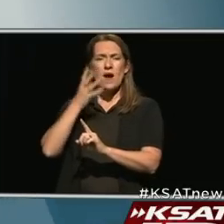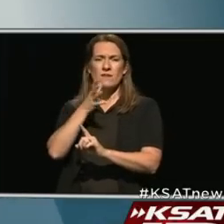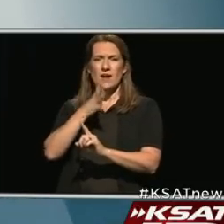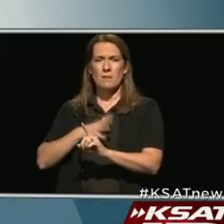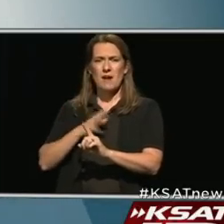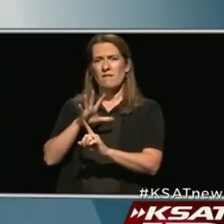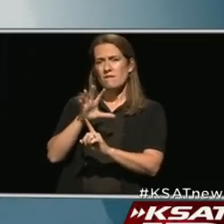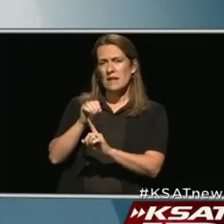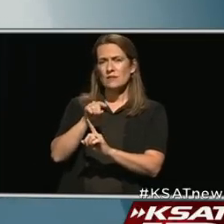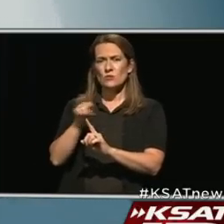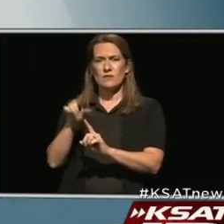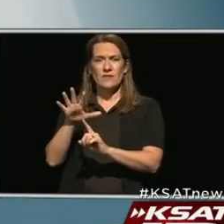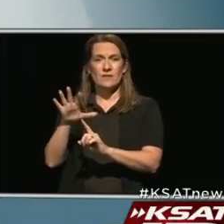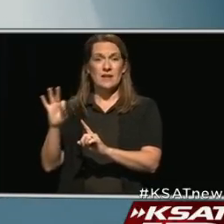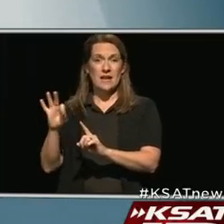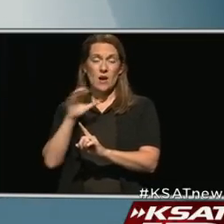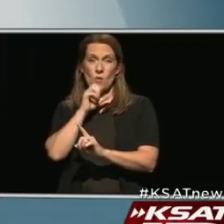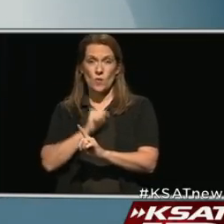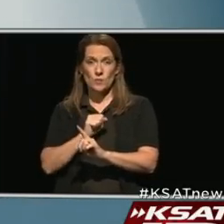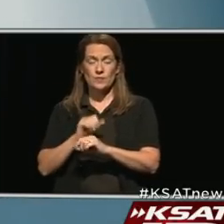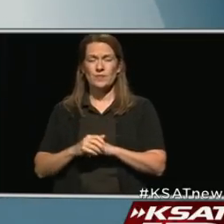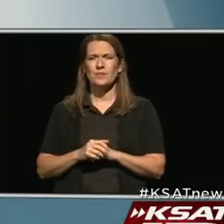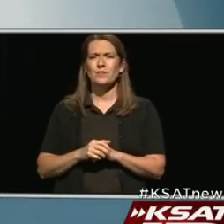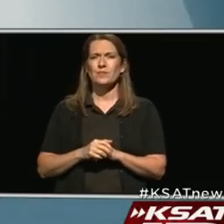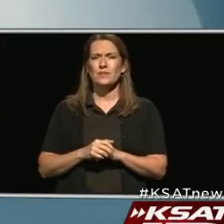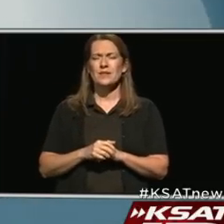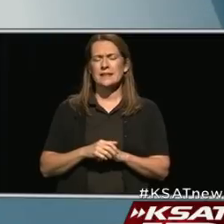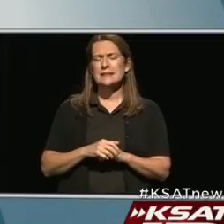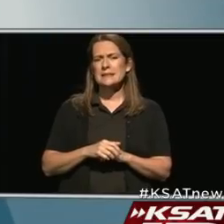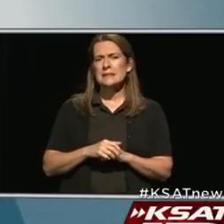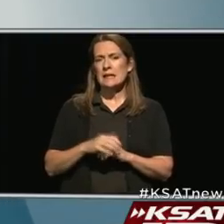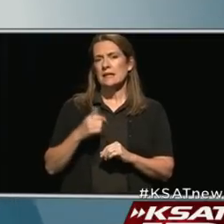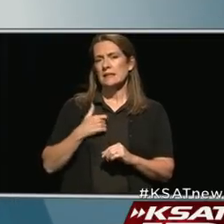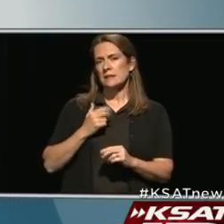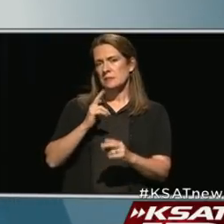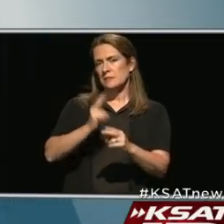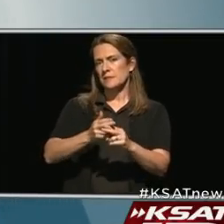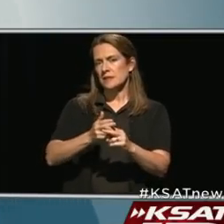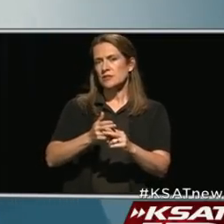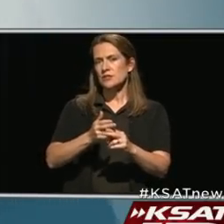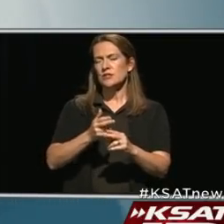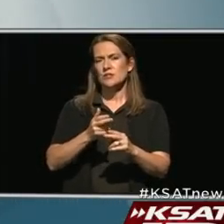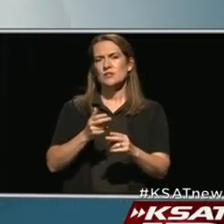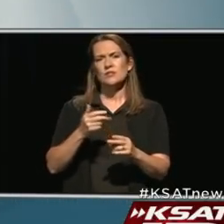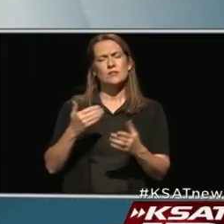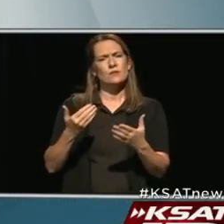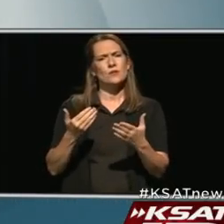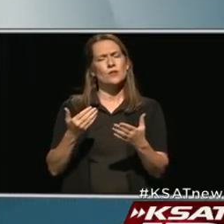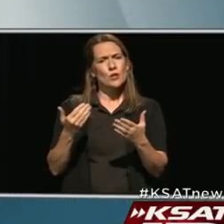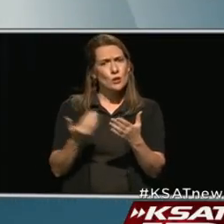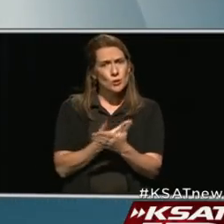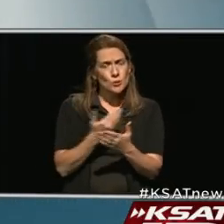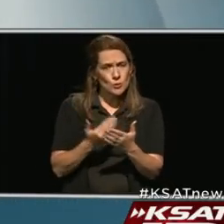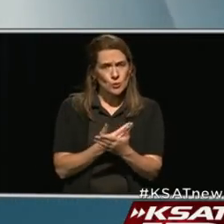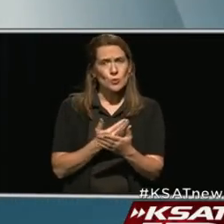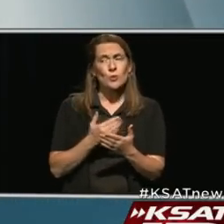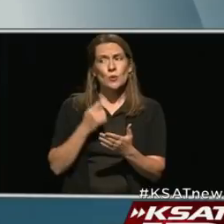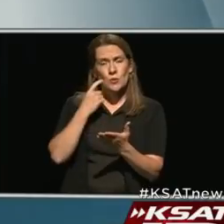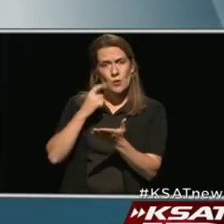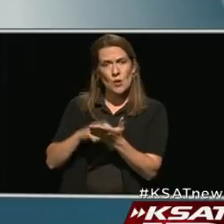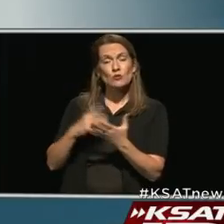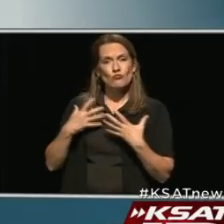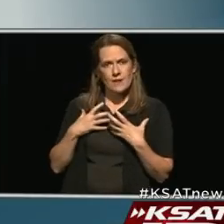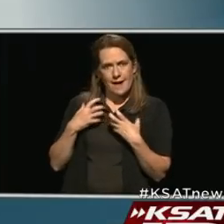50 to 59. I mentioned that we have new recoveries to report tonight, and we did hit